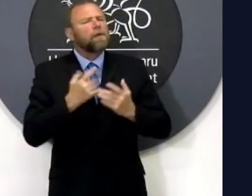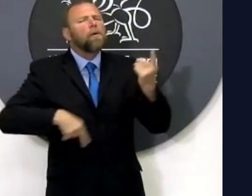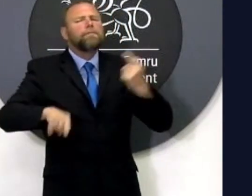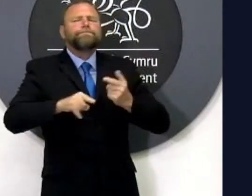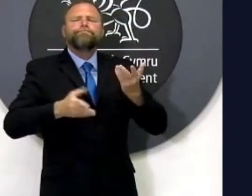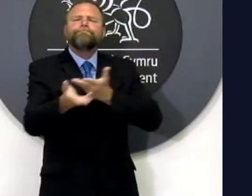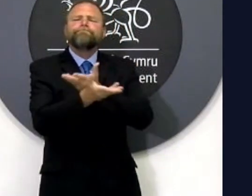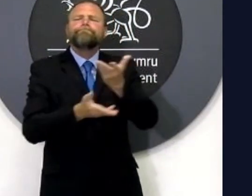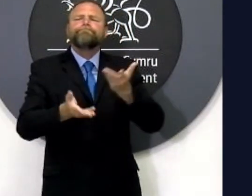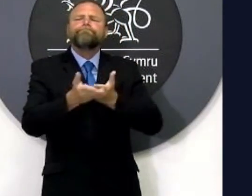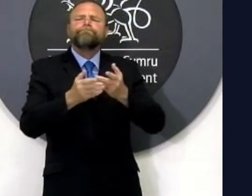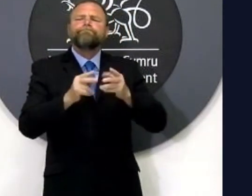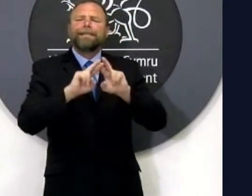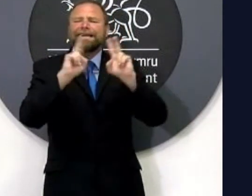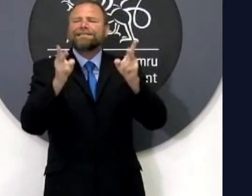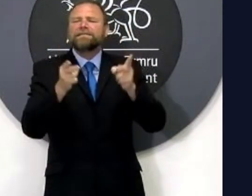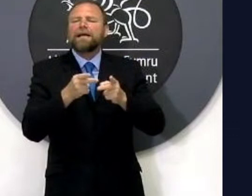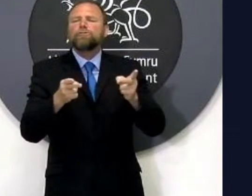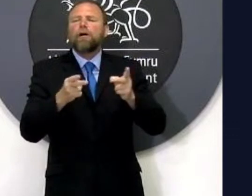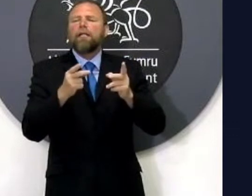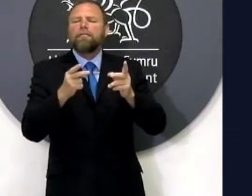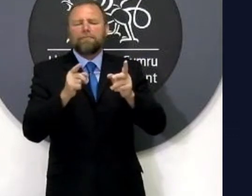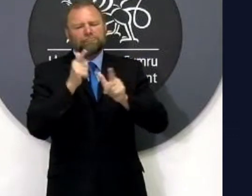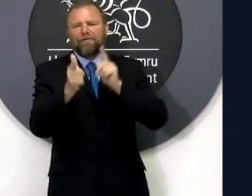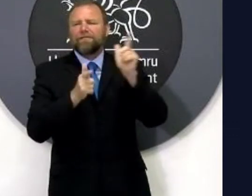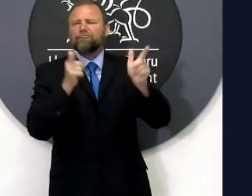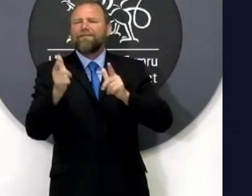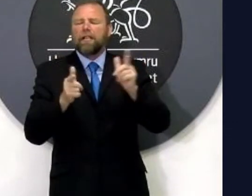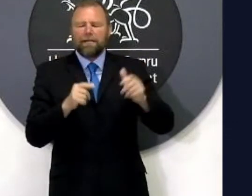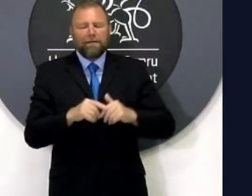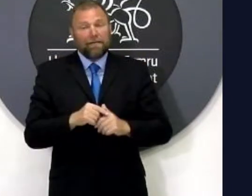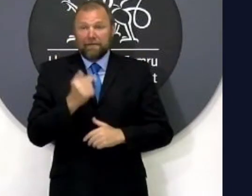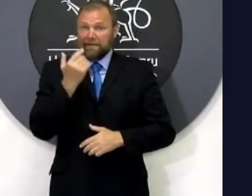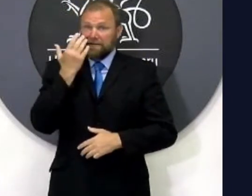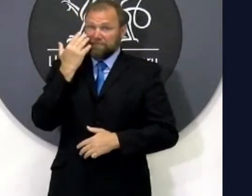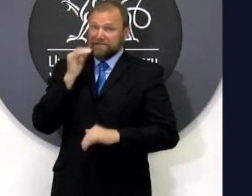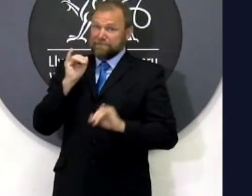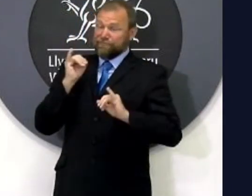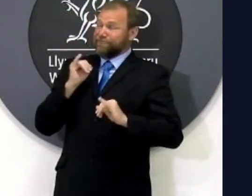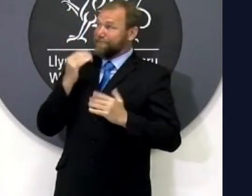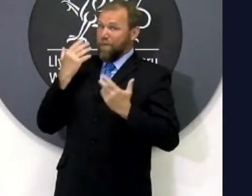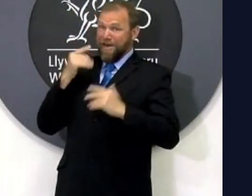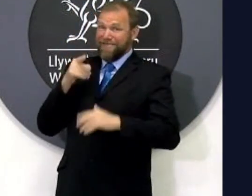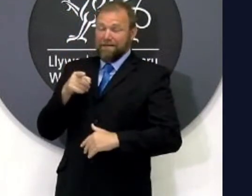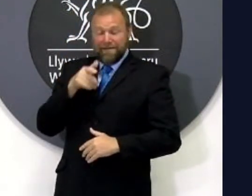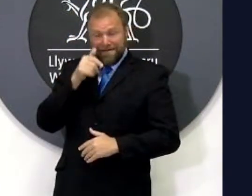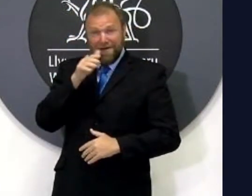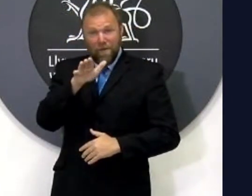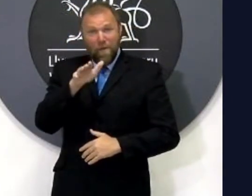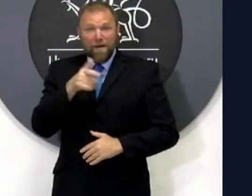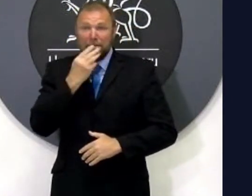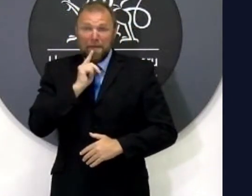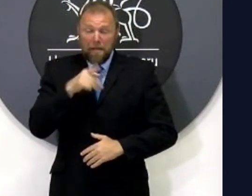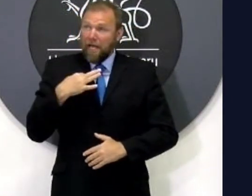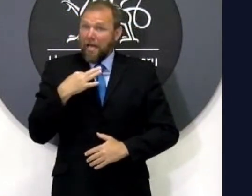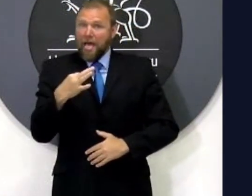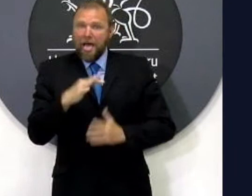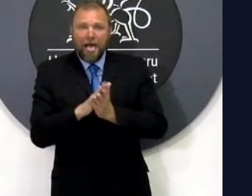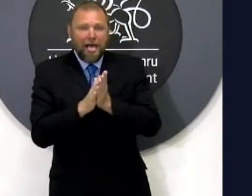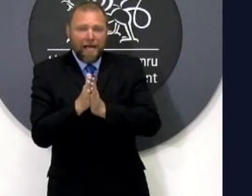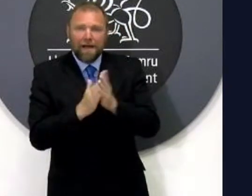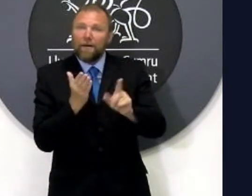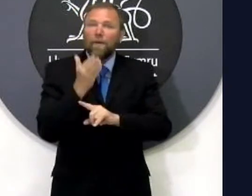few days, and in the recent miserable weather, it's understandable that many people will be tempted by the promise of sun